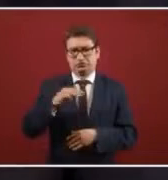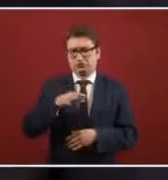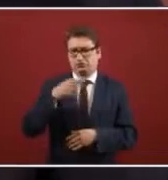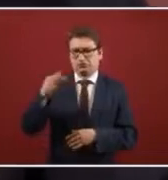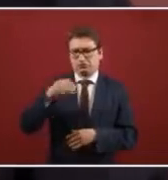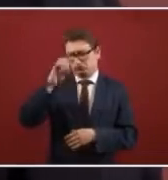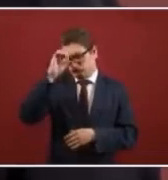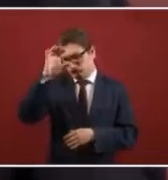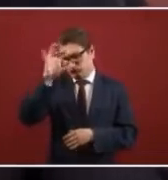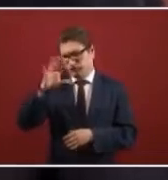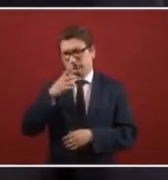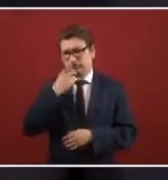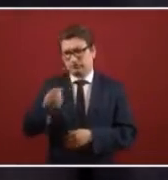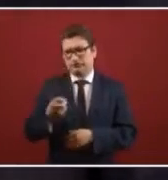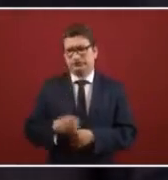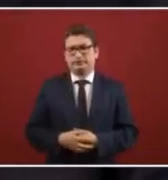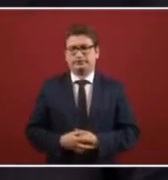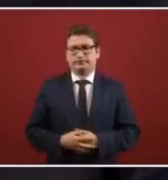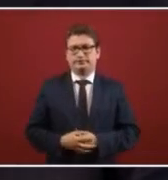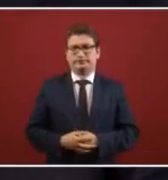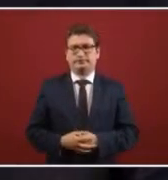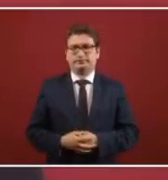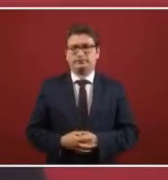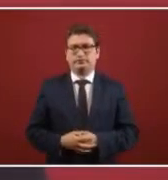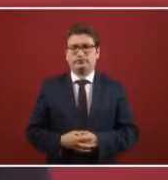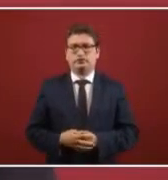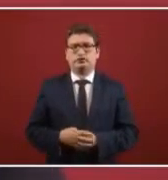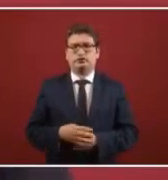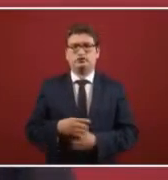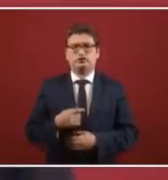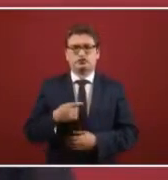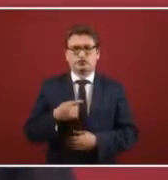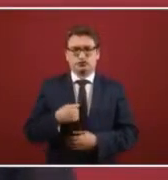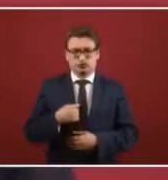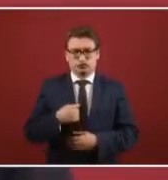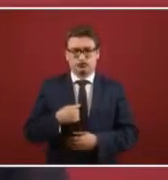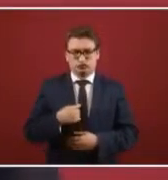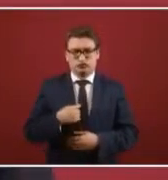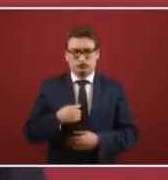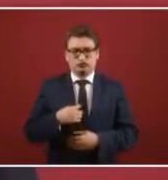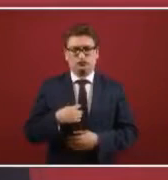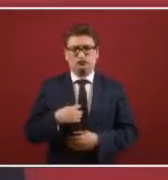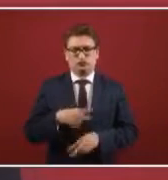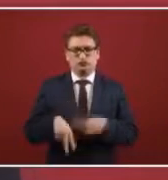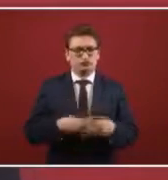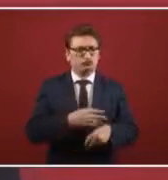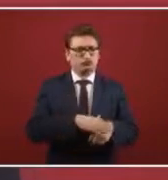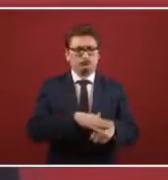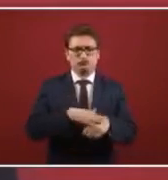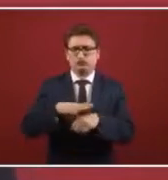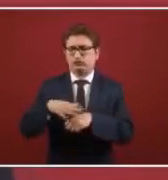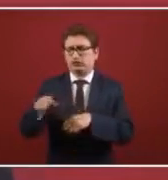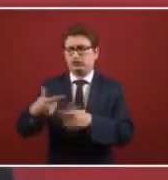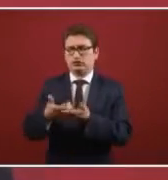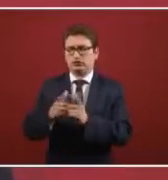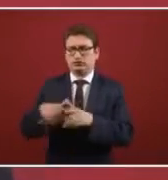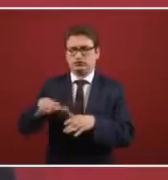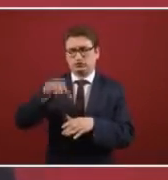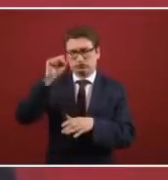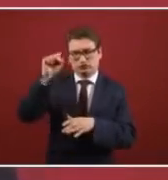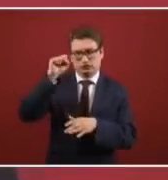mineros communicate and I tell the miners que voy a convocar that I am going a to los dirigentes convene sindicales